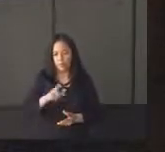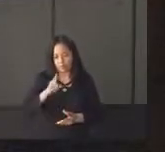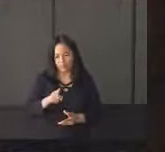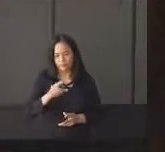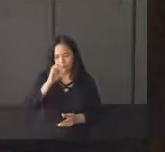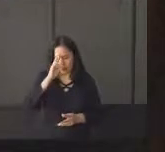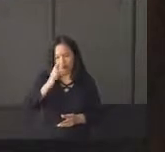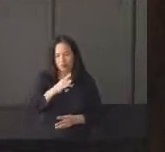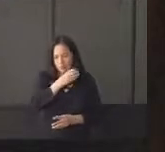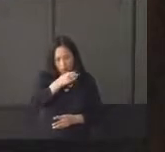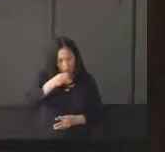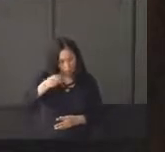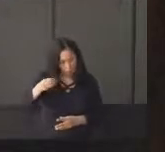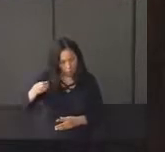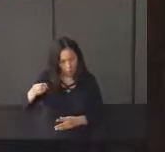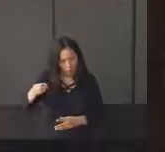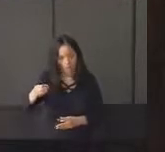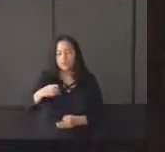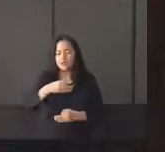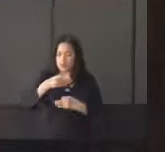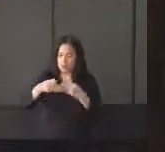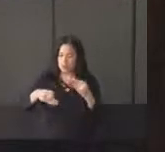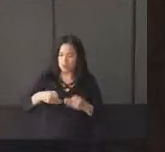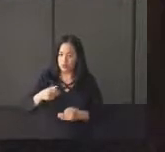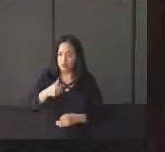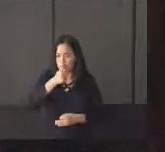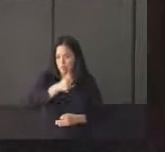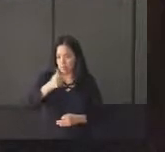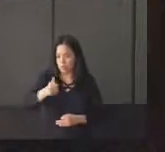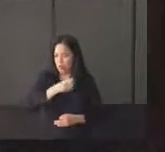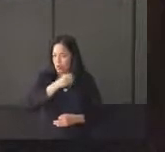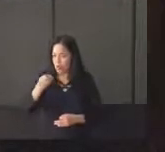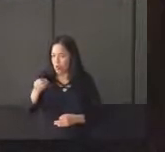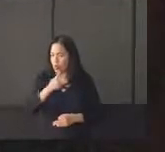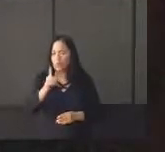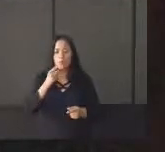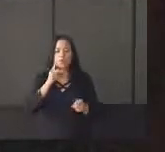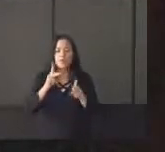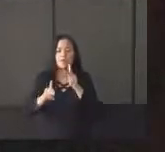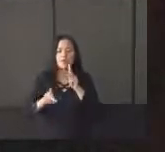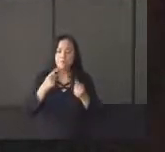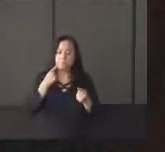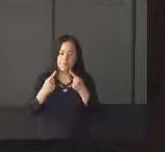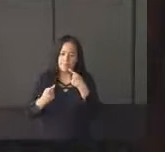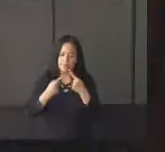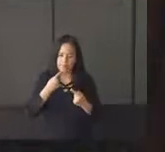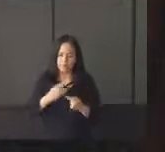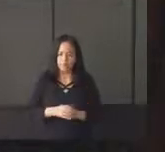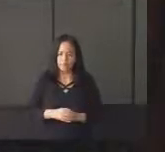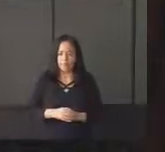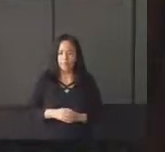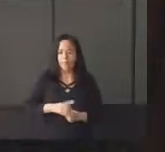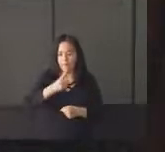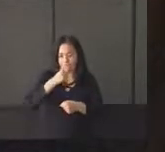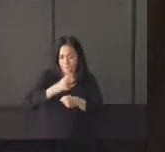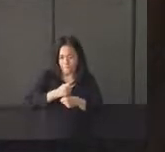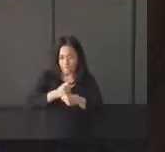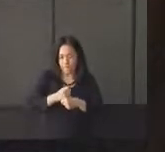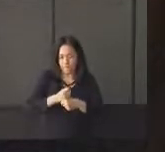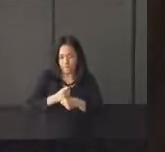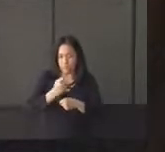Luckily, we can be disciplined and we can have this dialogue. And